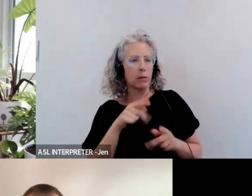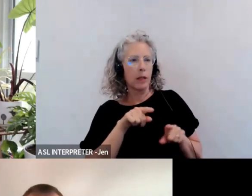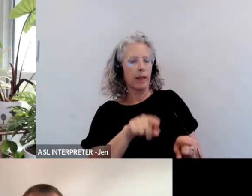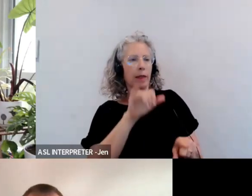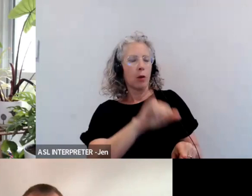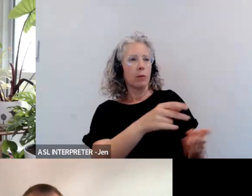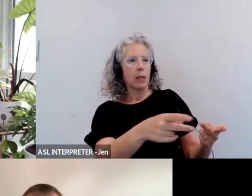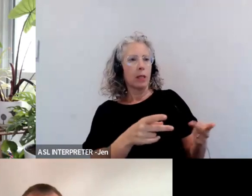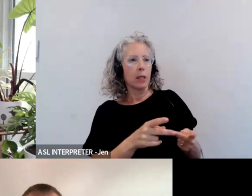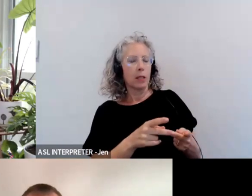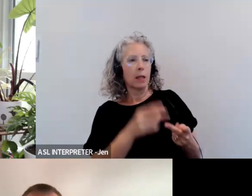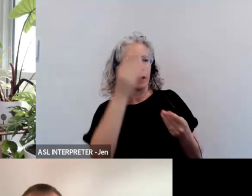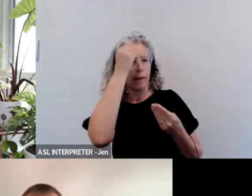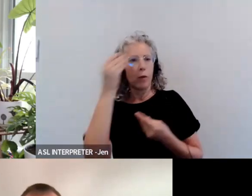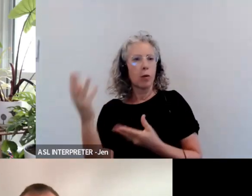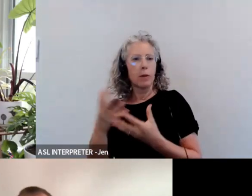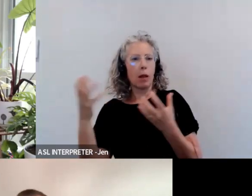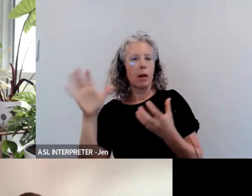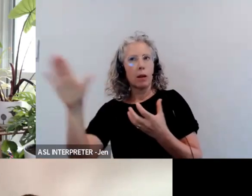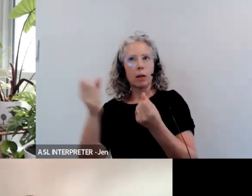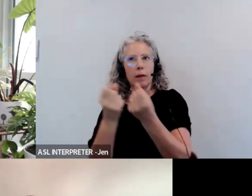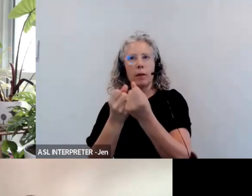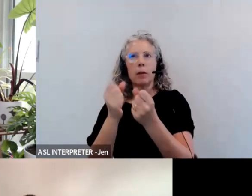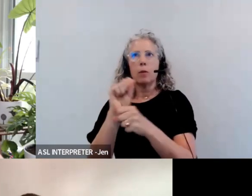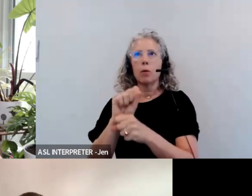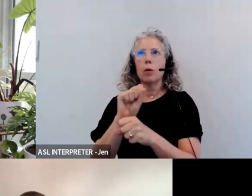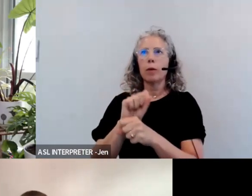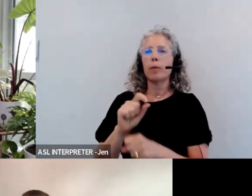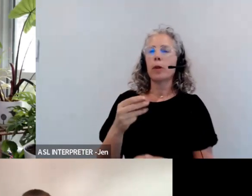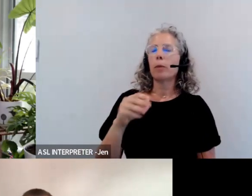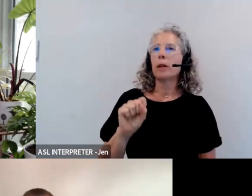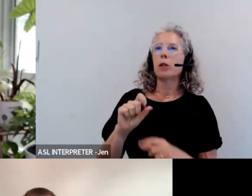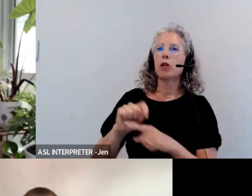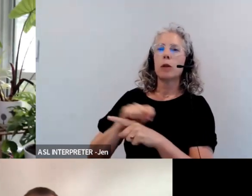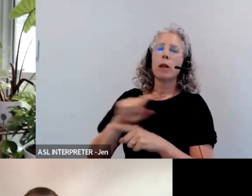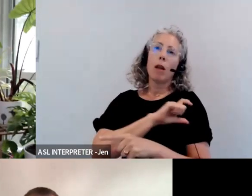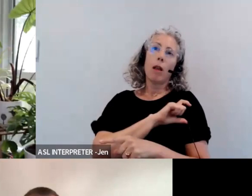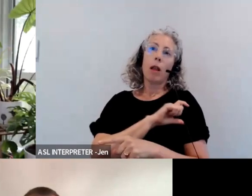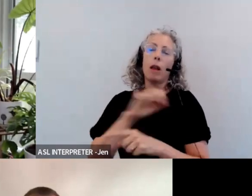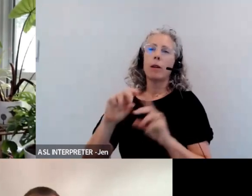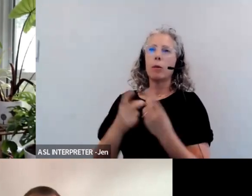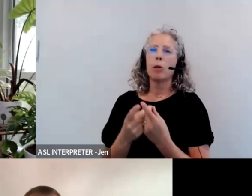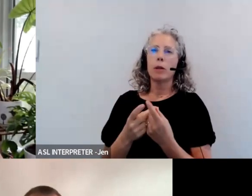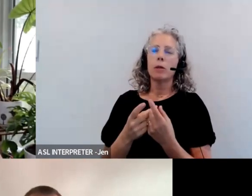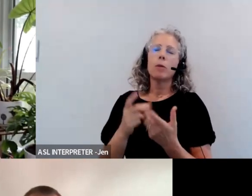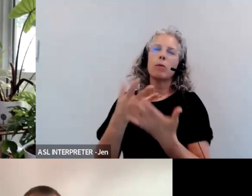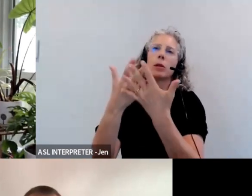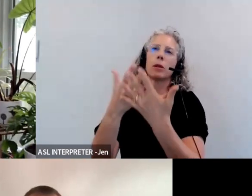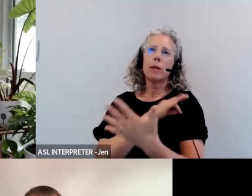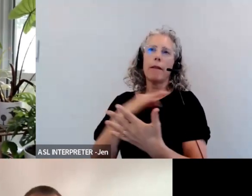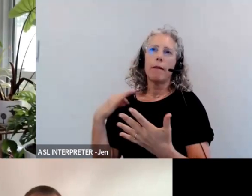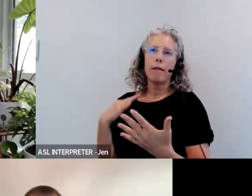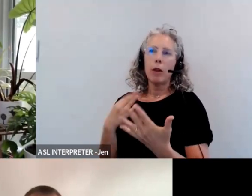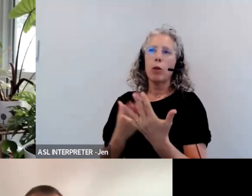spaces that informs much of his advocacy work. Thomas trains law enforcement and Department of Corrections staff on trauma through